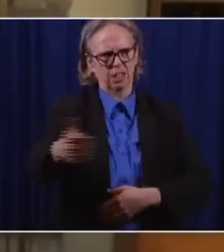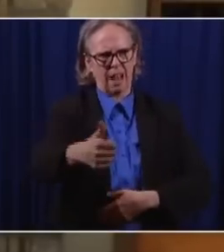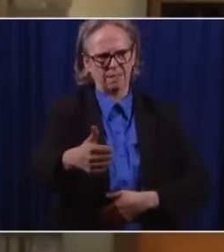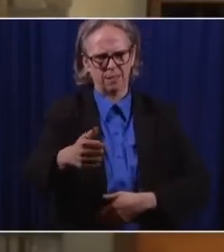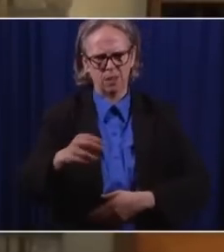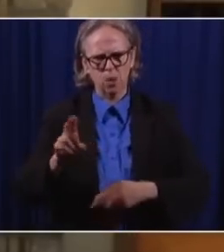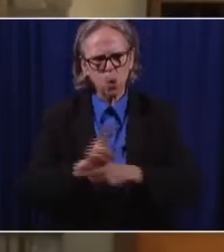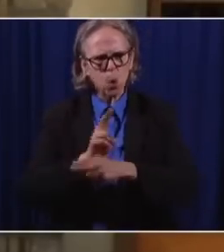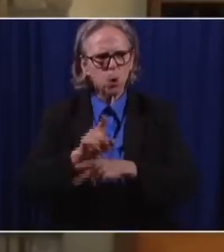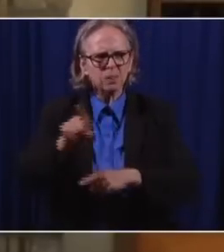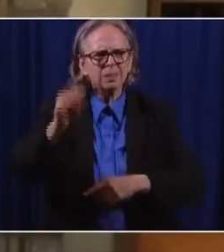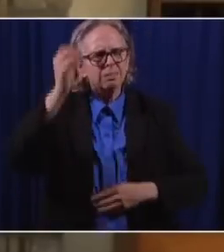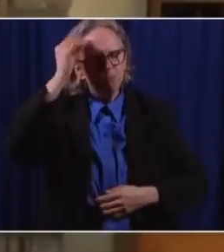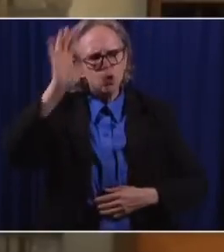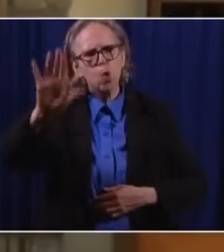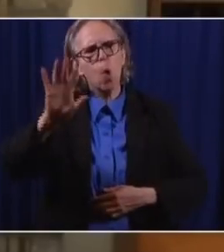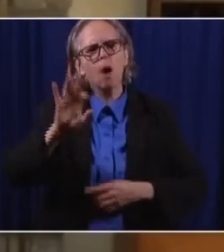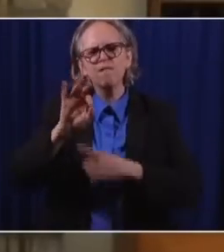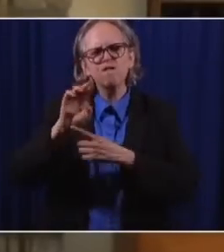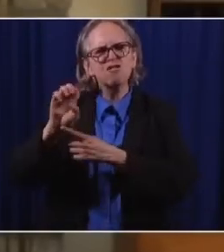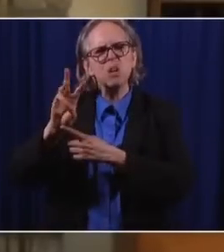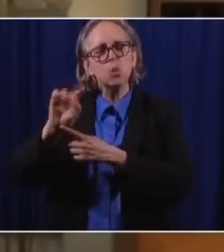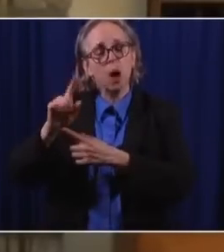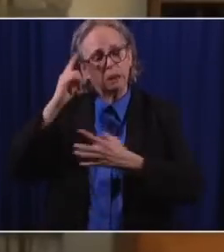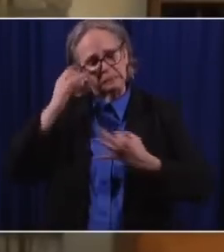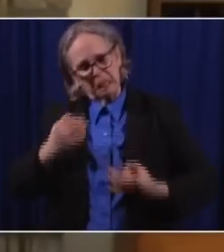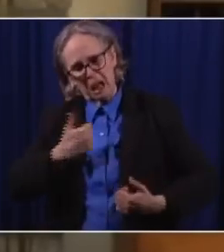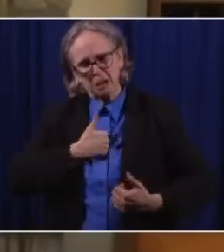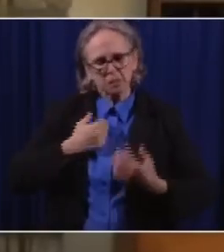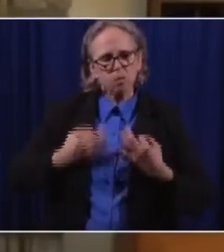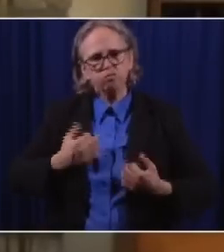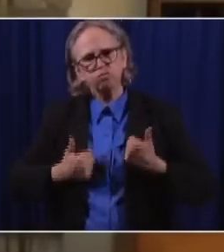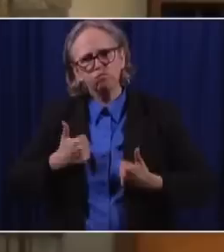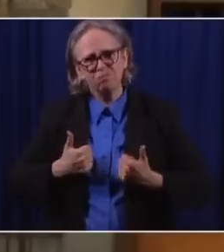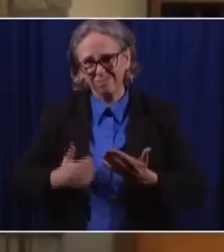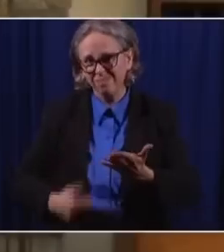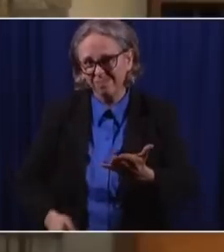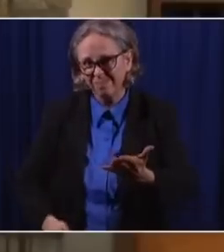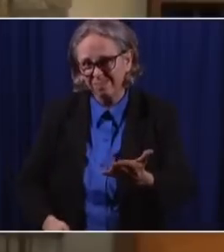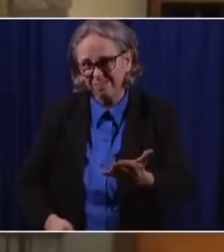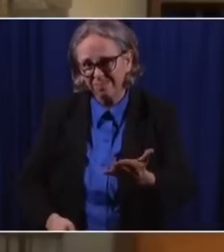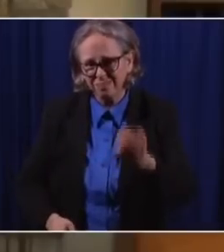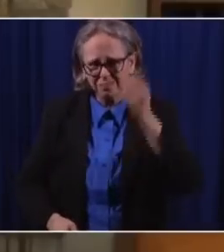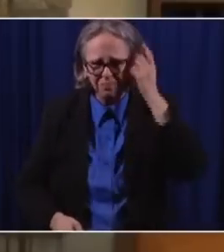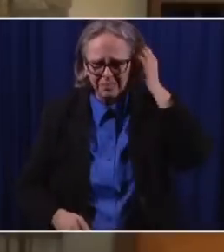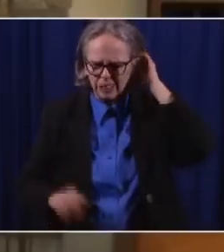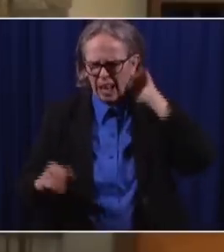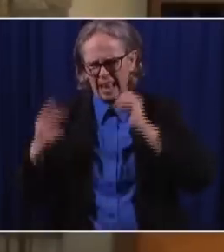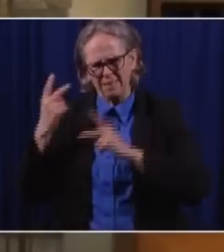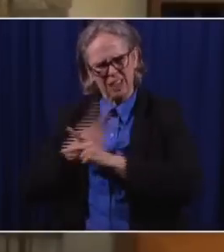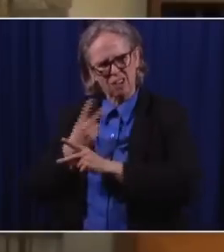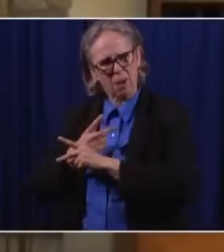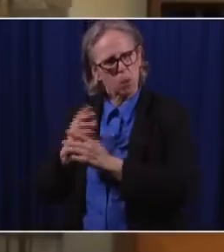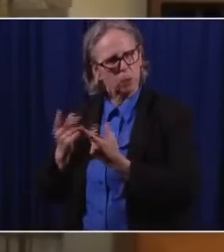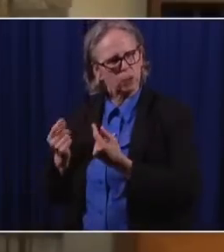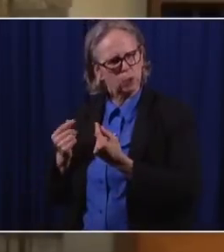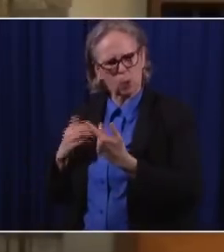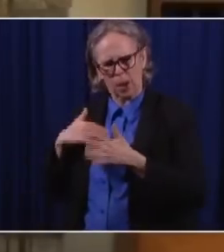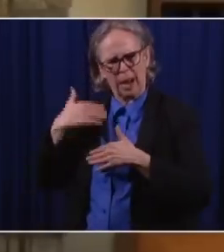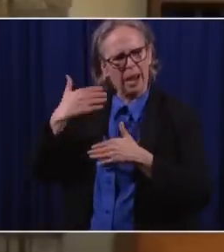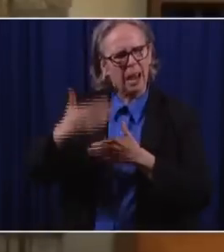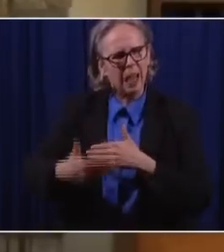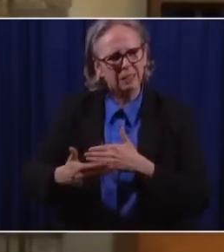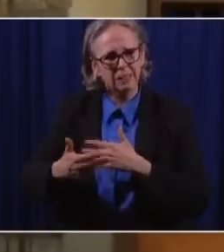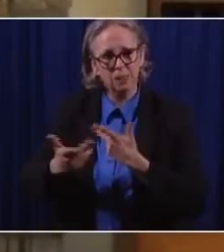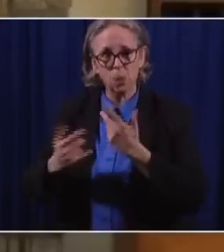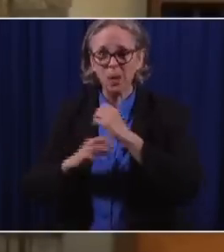principal obligation is to make sure everybody in Ohio, to the best of my ability, and we do it through advertising, we do it through this press conference,